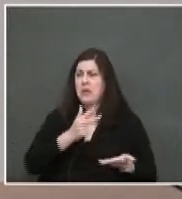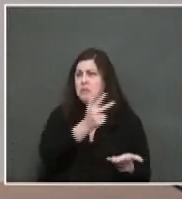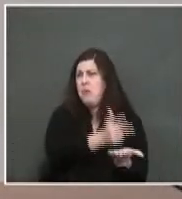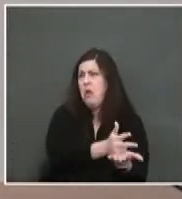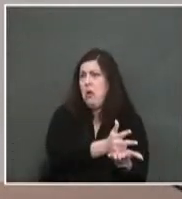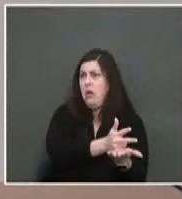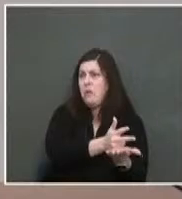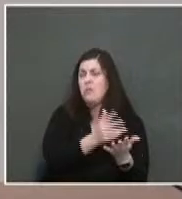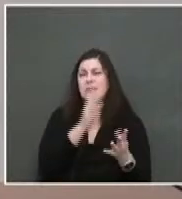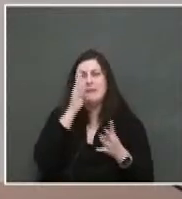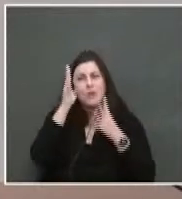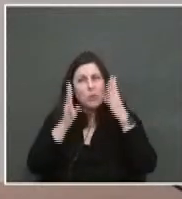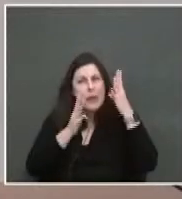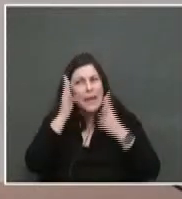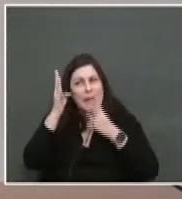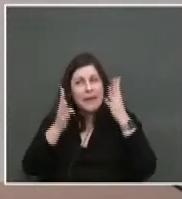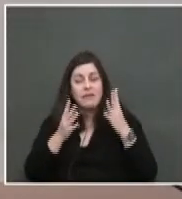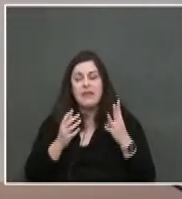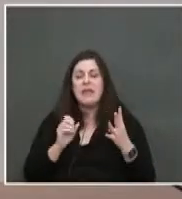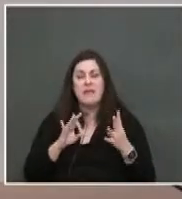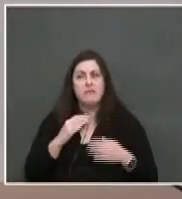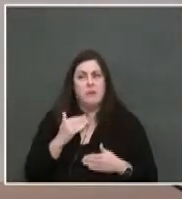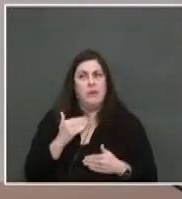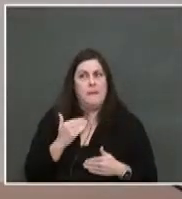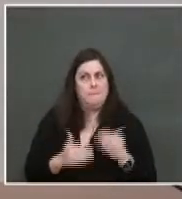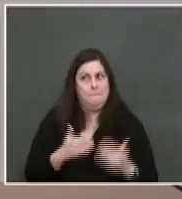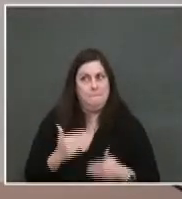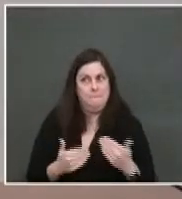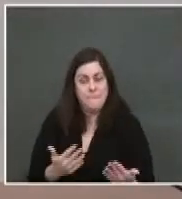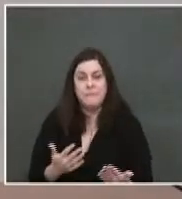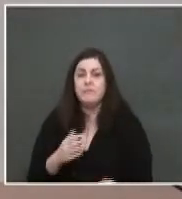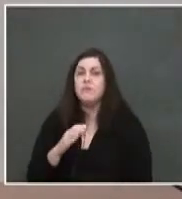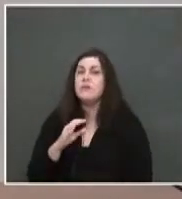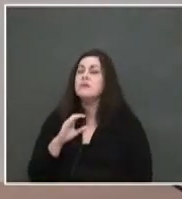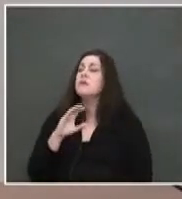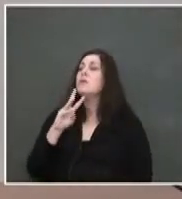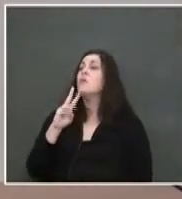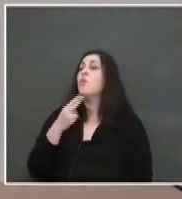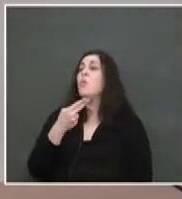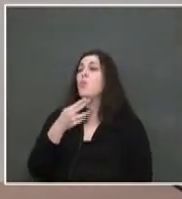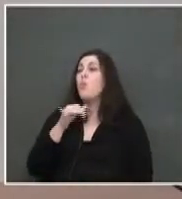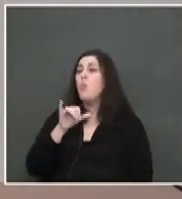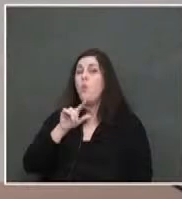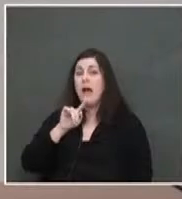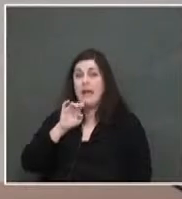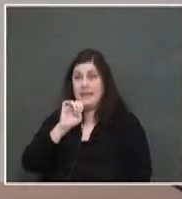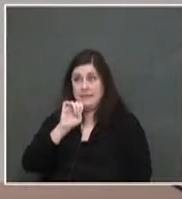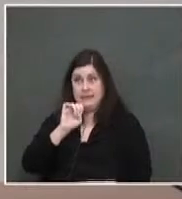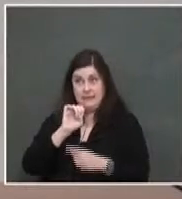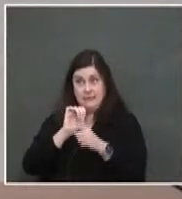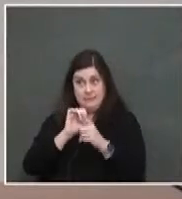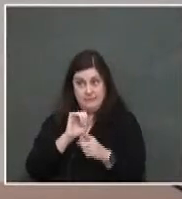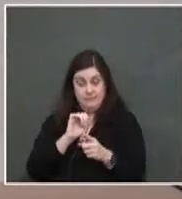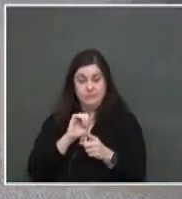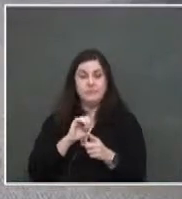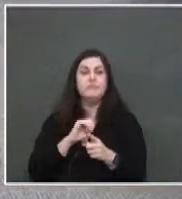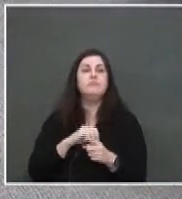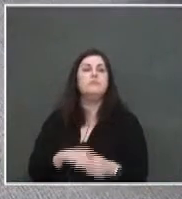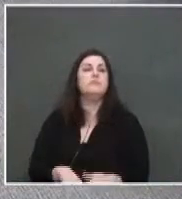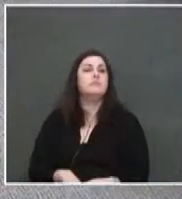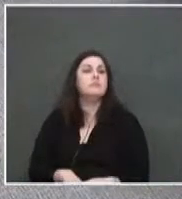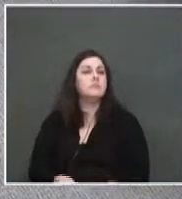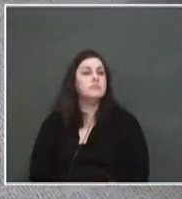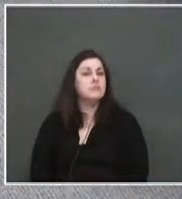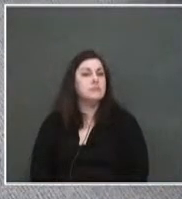But we have to be creative to move it quickly. Okay, Councilman White. Oh. There you go. You want to go back